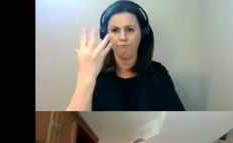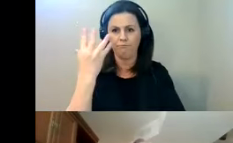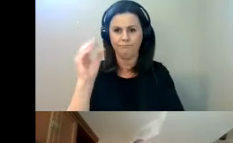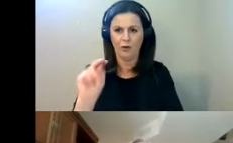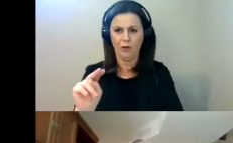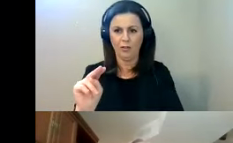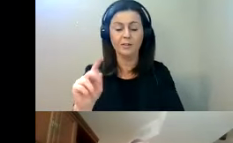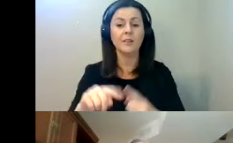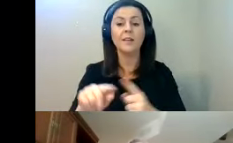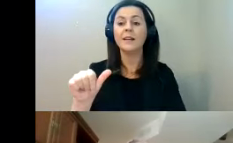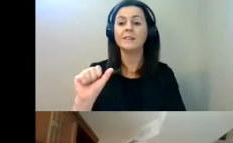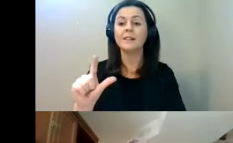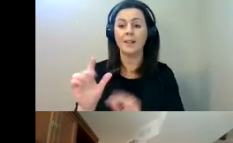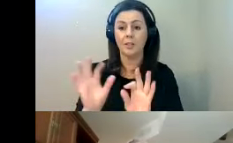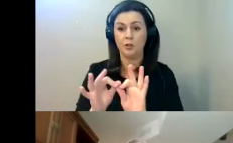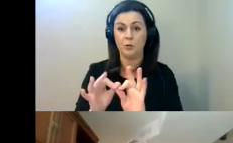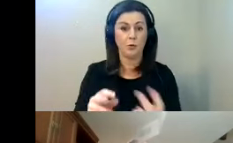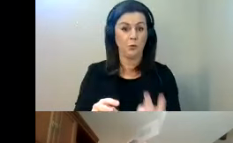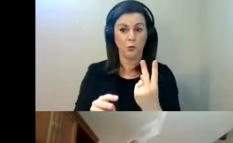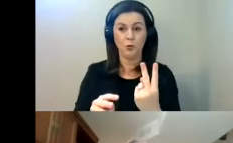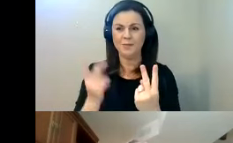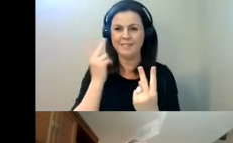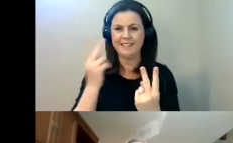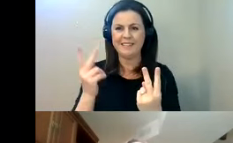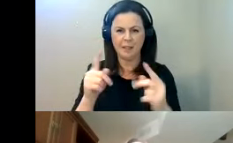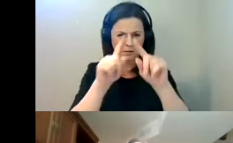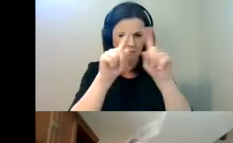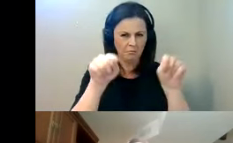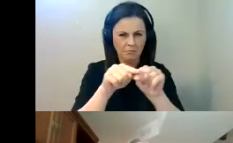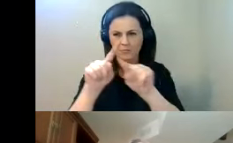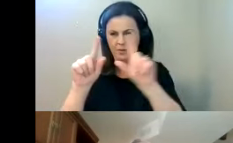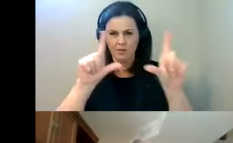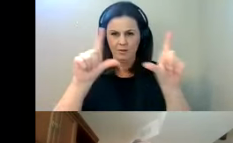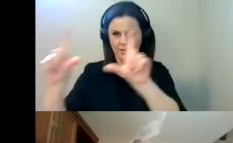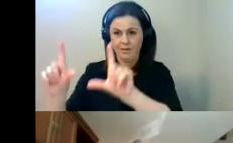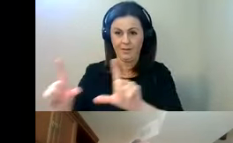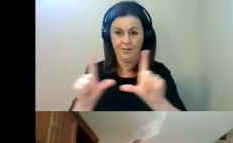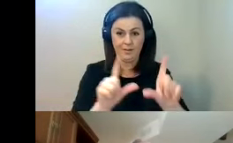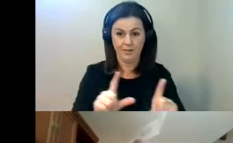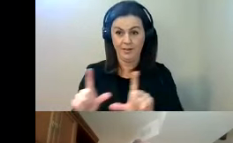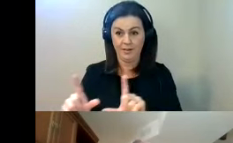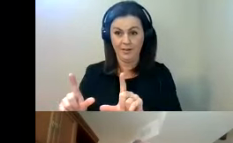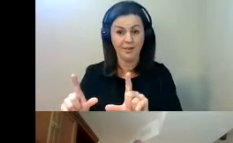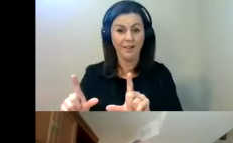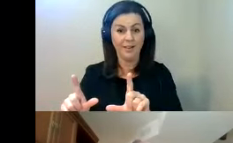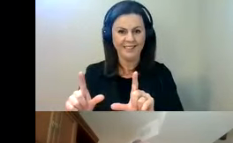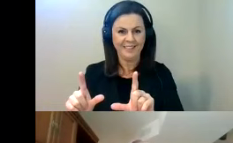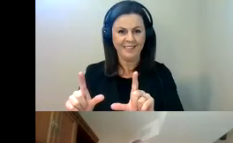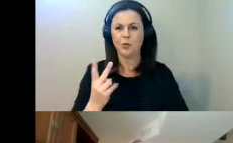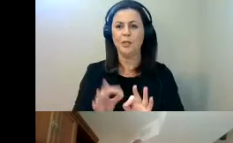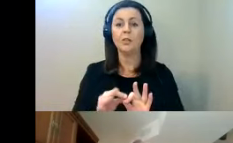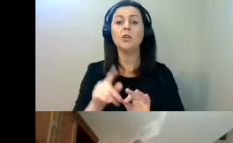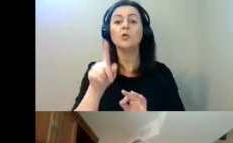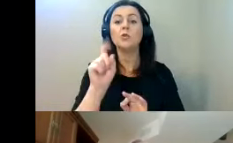interpreters, there will be two. As you can see, there's 6 boxes of video. You can adjust the screen to make them